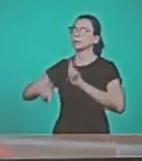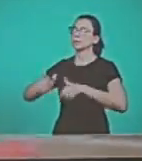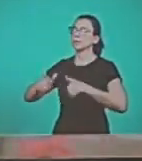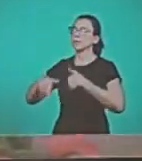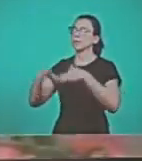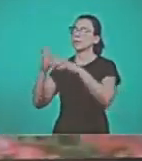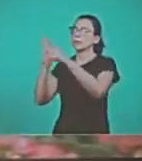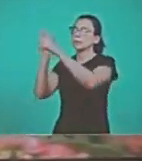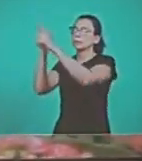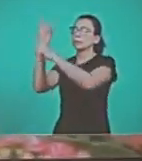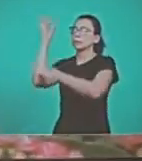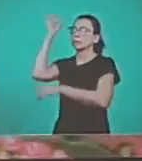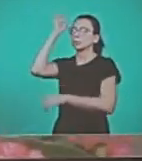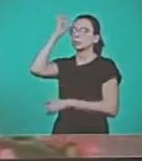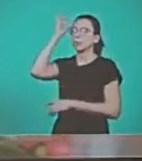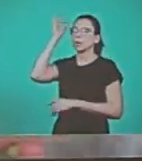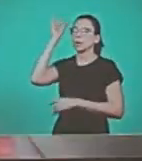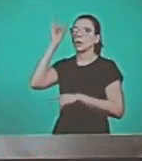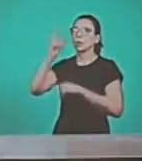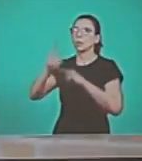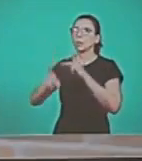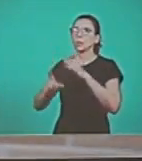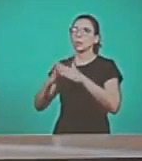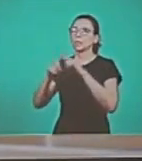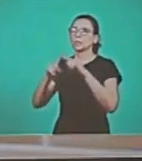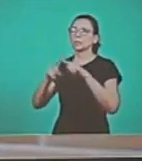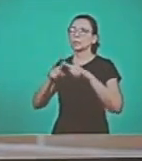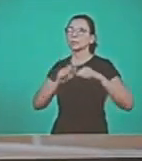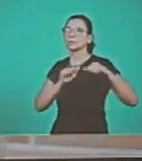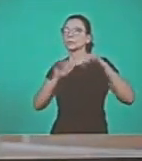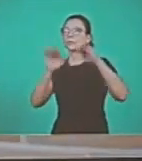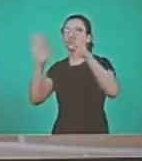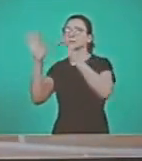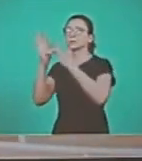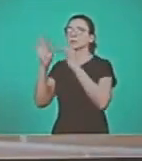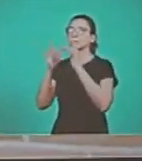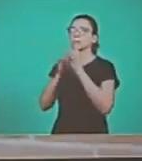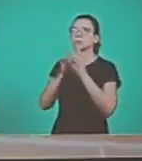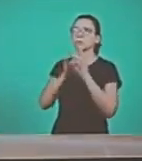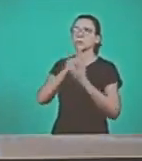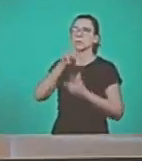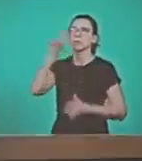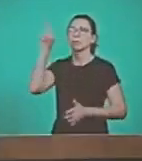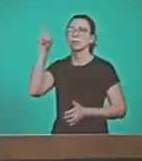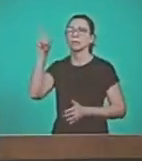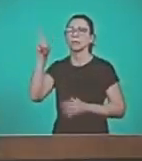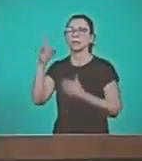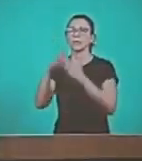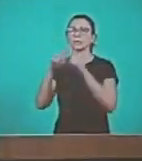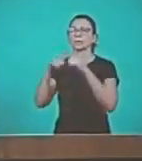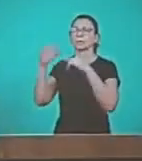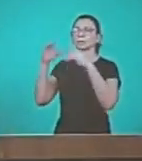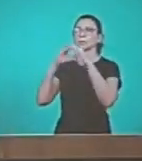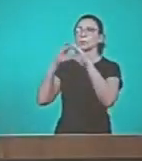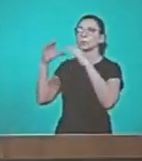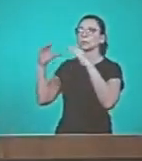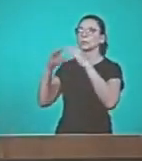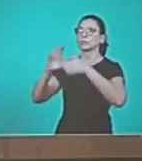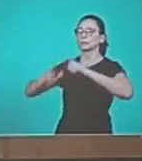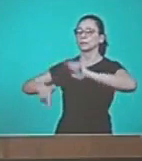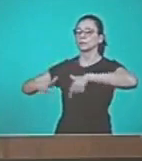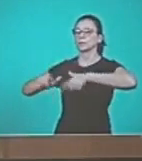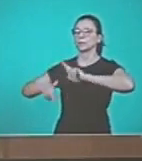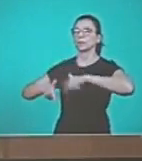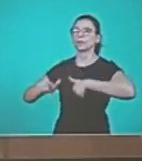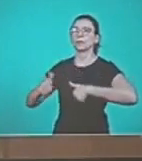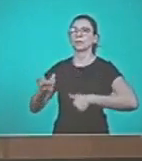the faithful church is going to meet with prophetic Israel. This, and Jesus will be present in this meeting in which the church will be